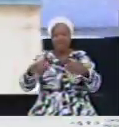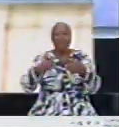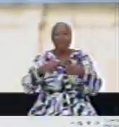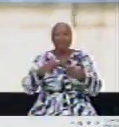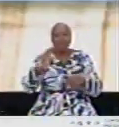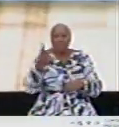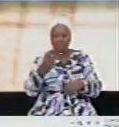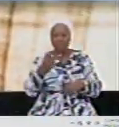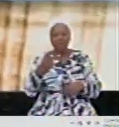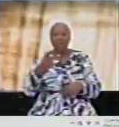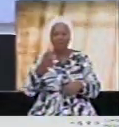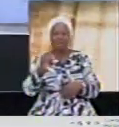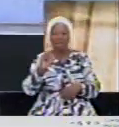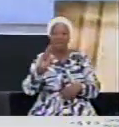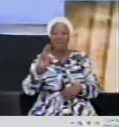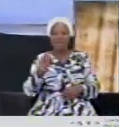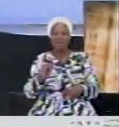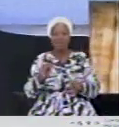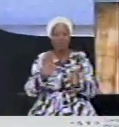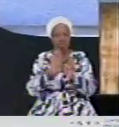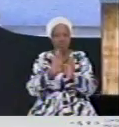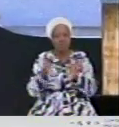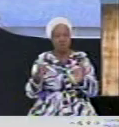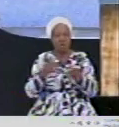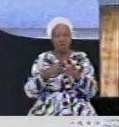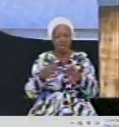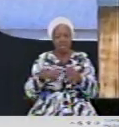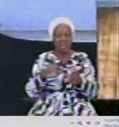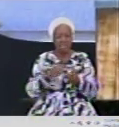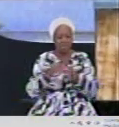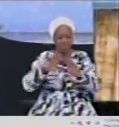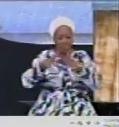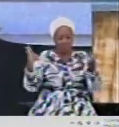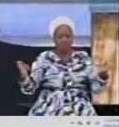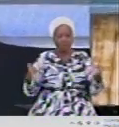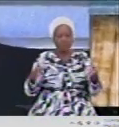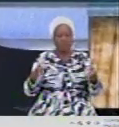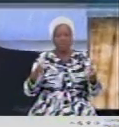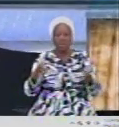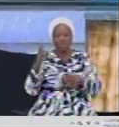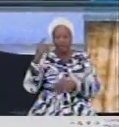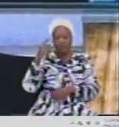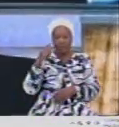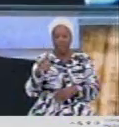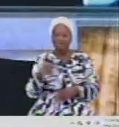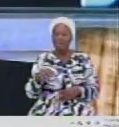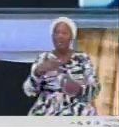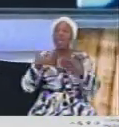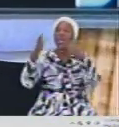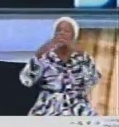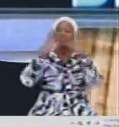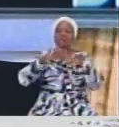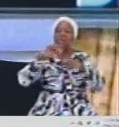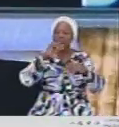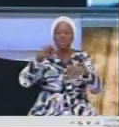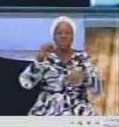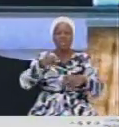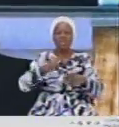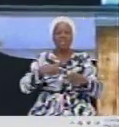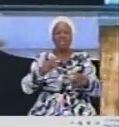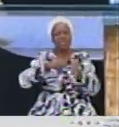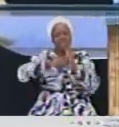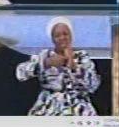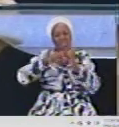iron door. And again, it opened automatically. Heaven does not need the key to